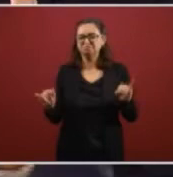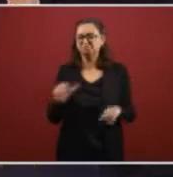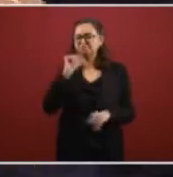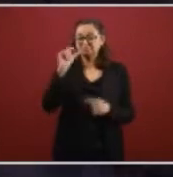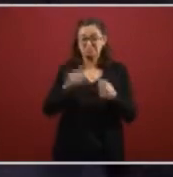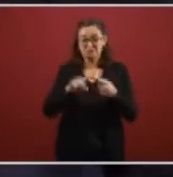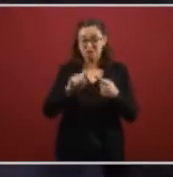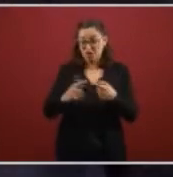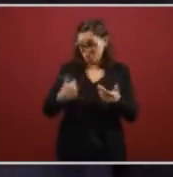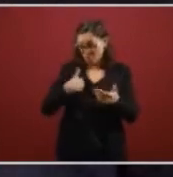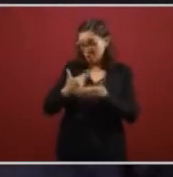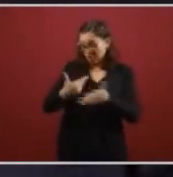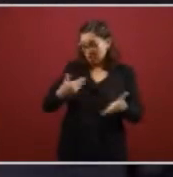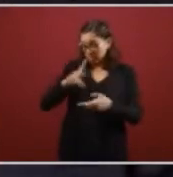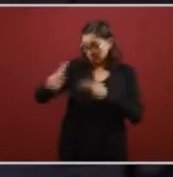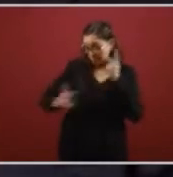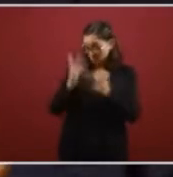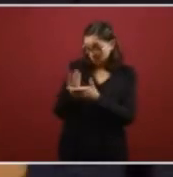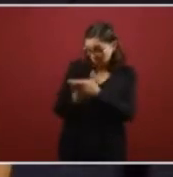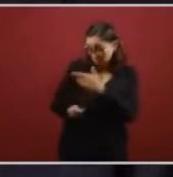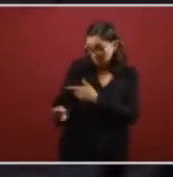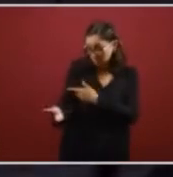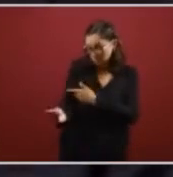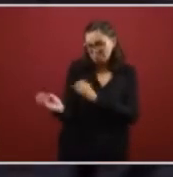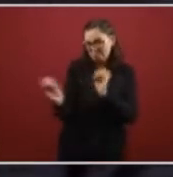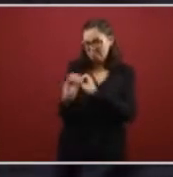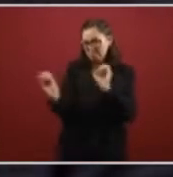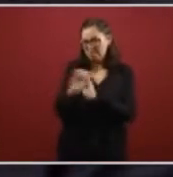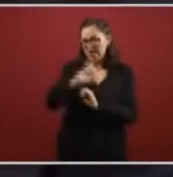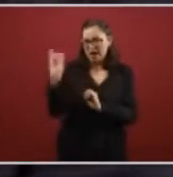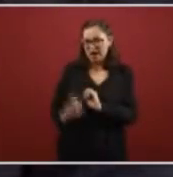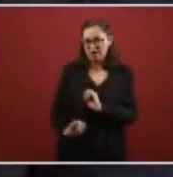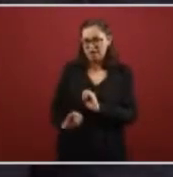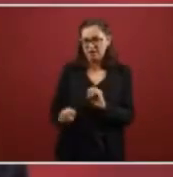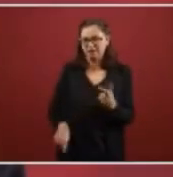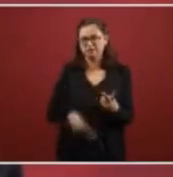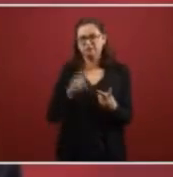all. Second. Second point.